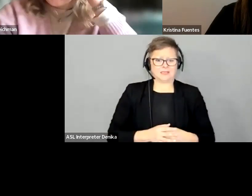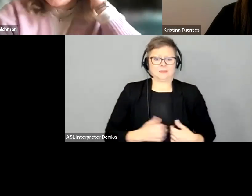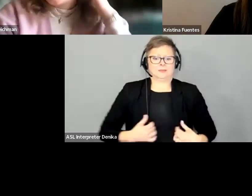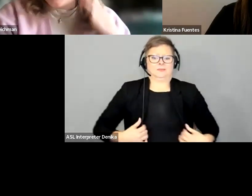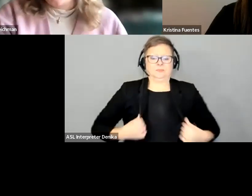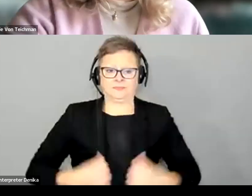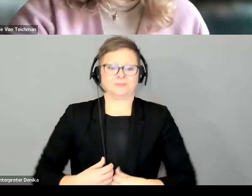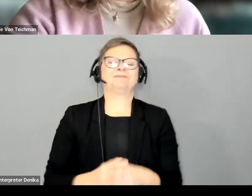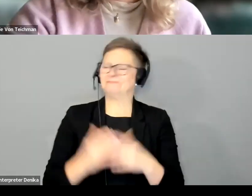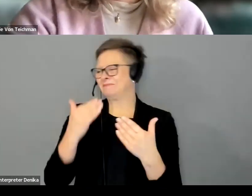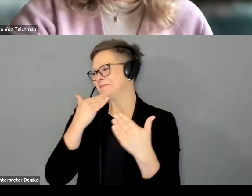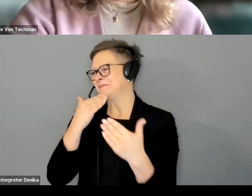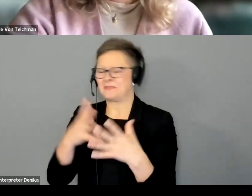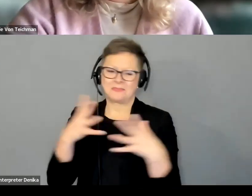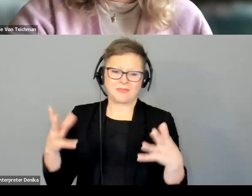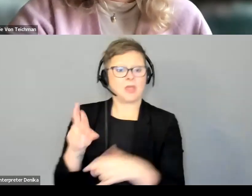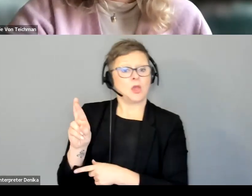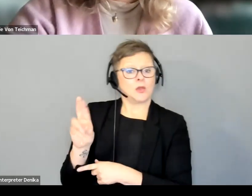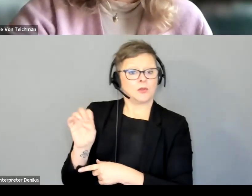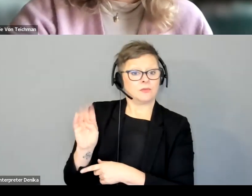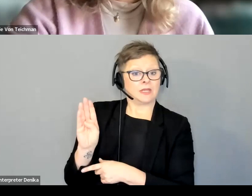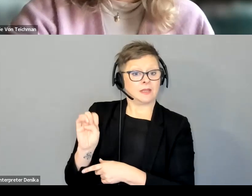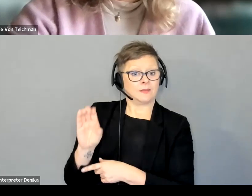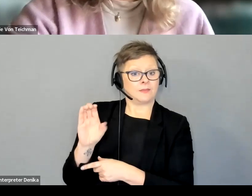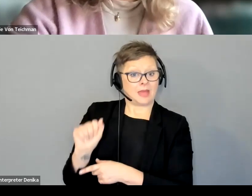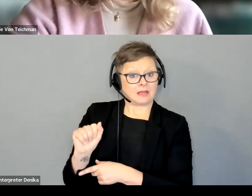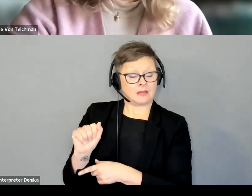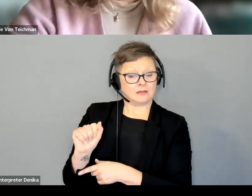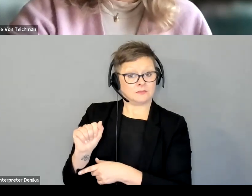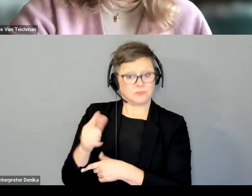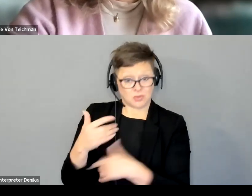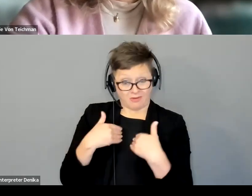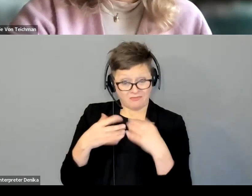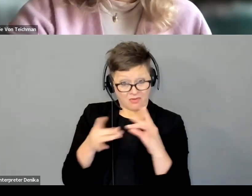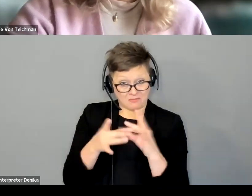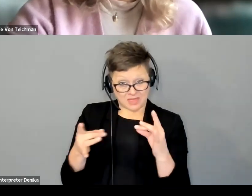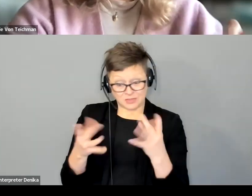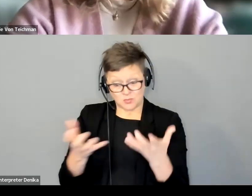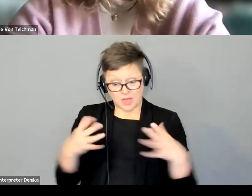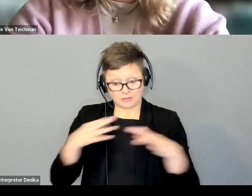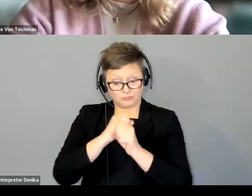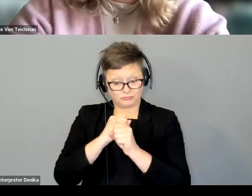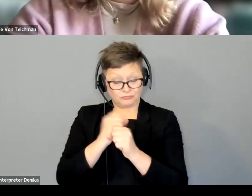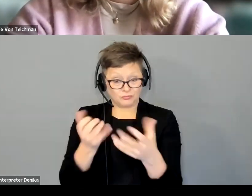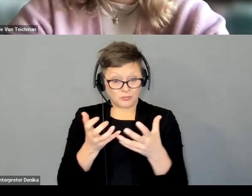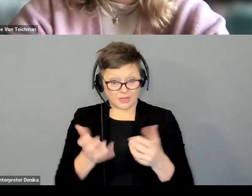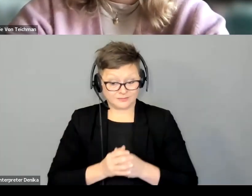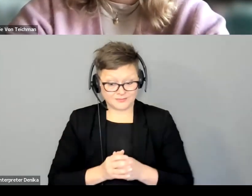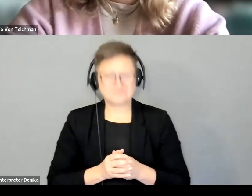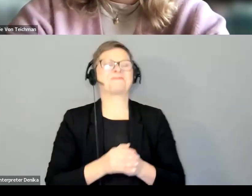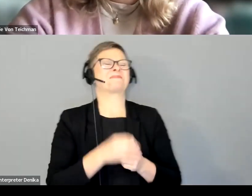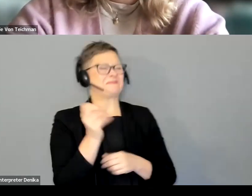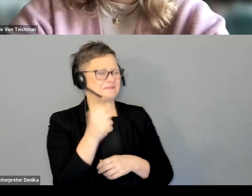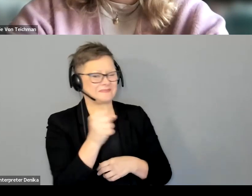Thank you so much. And Rebecca, do you have any closing or building comments? Yeah, perhaps I'll just add that